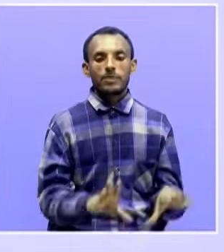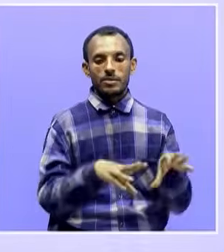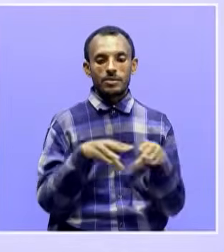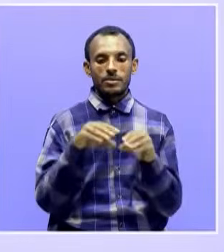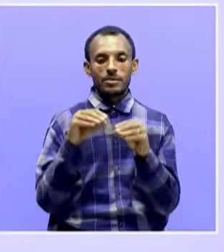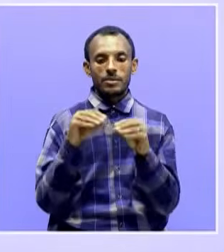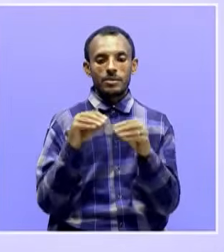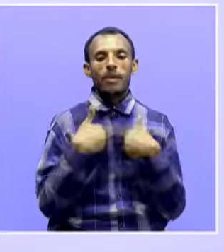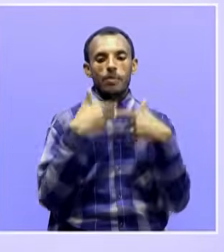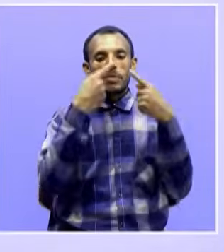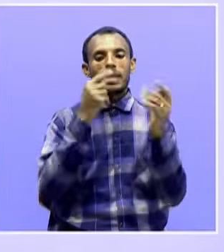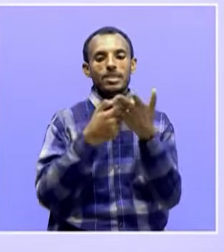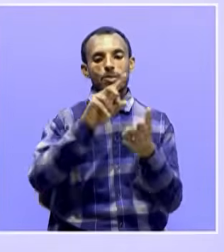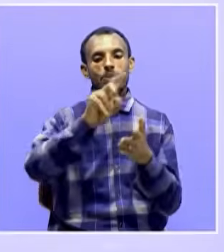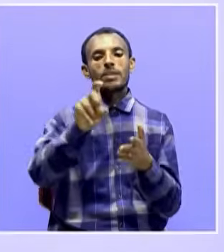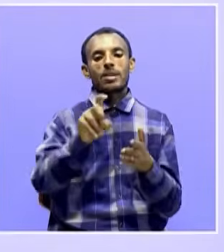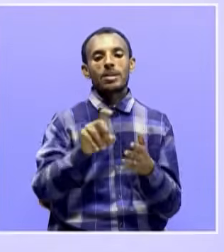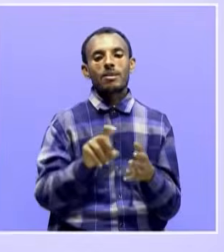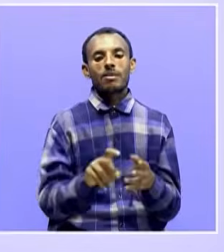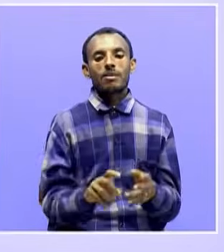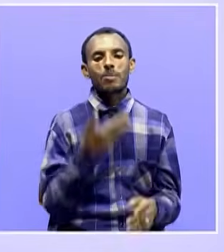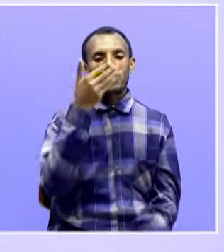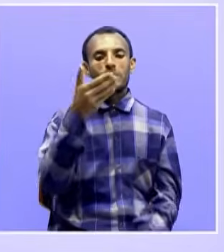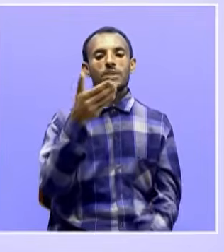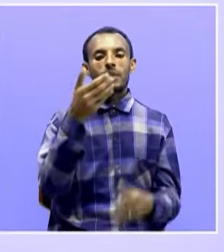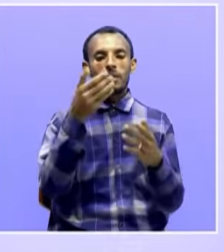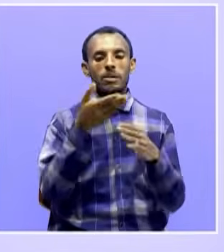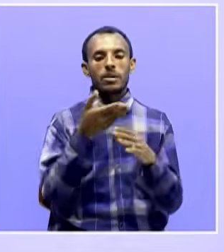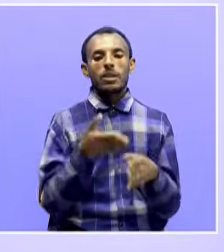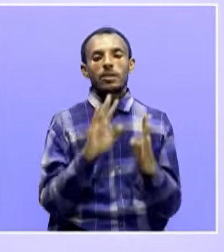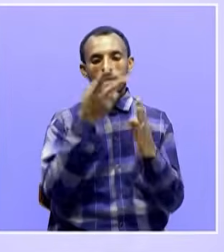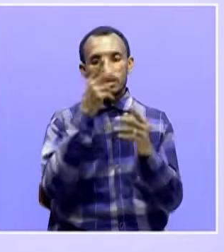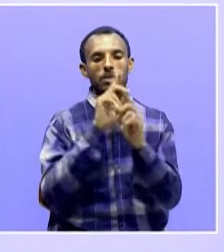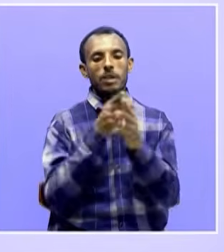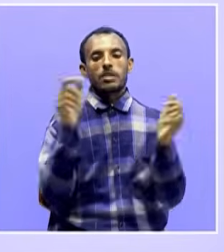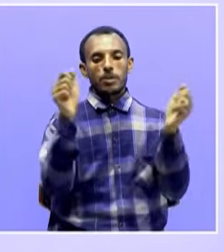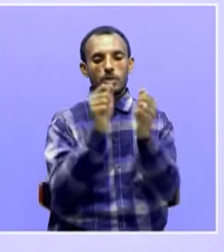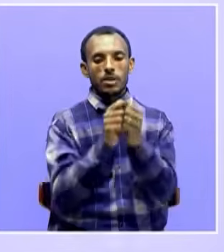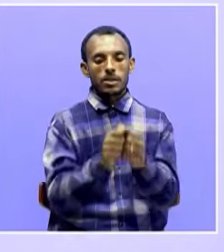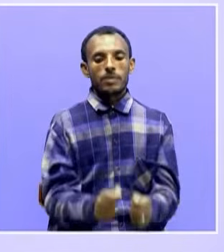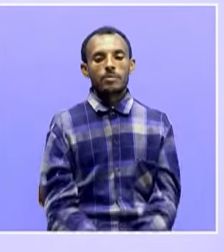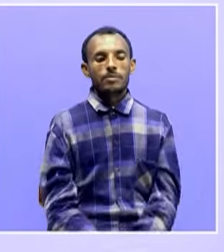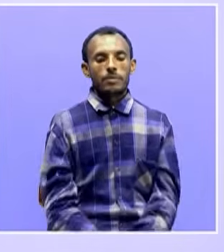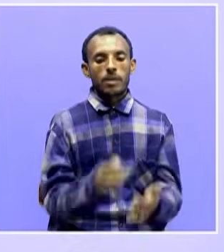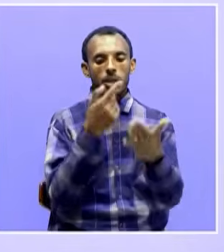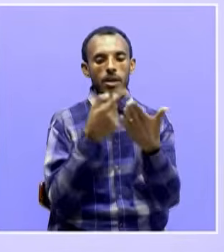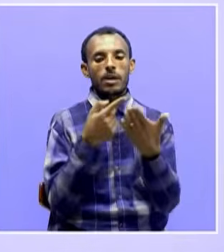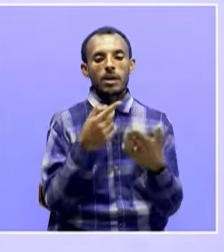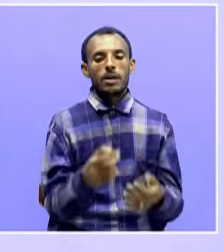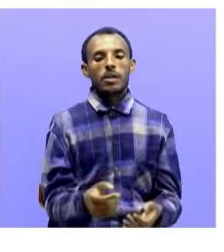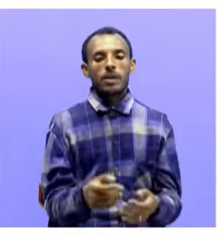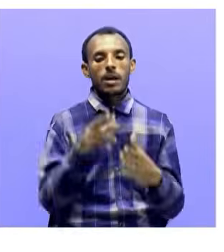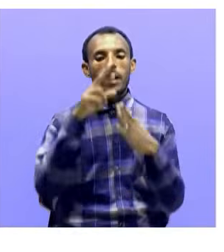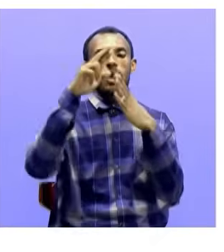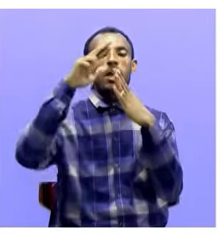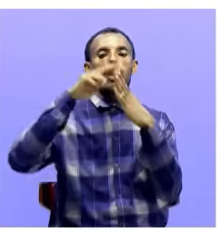Students, have you tried the question? Good. Let's see the answer together. Here,